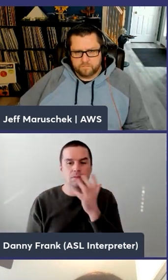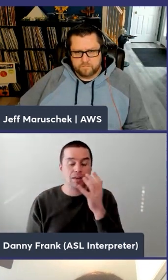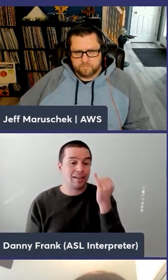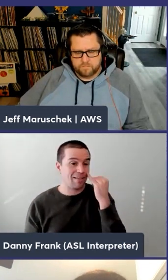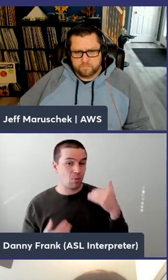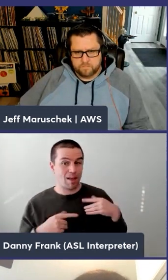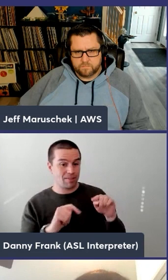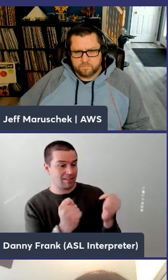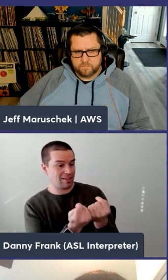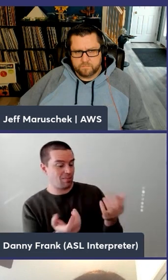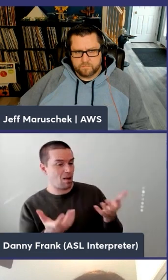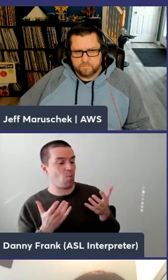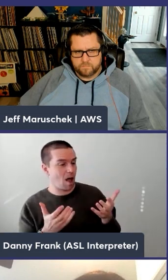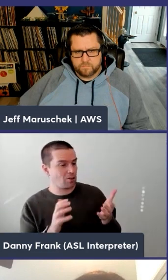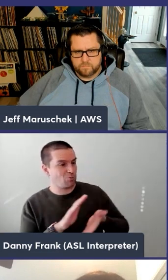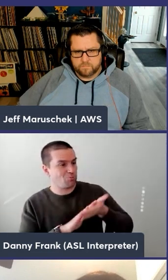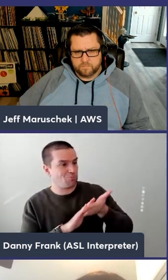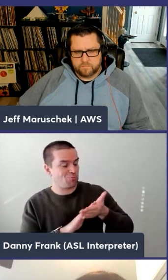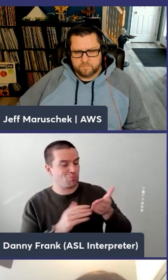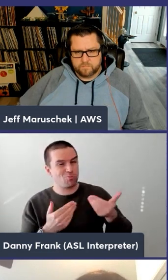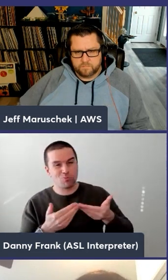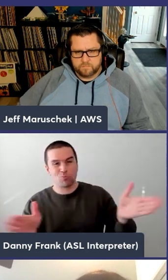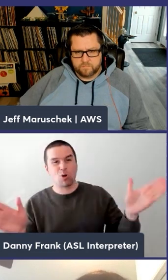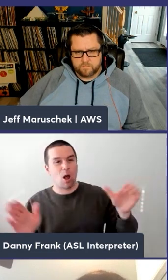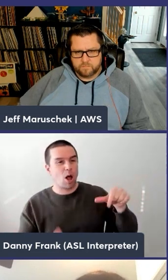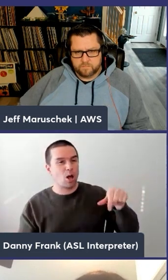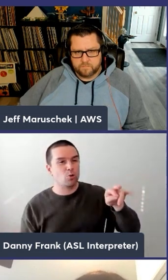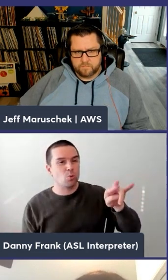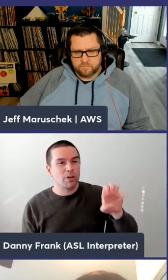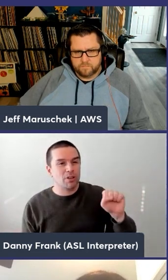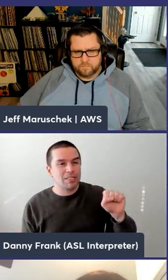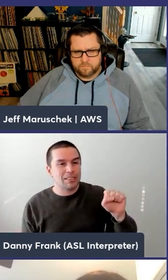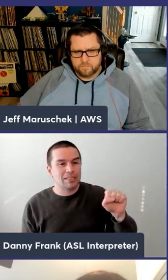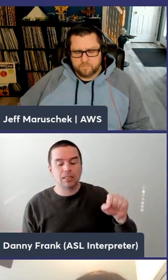sudden. You're not necessarily going to over provision all of your